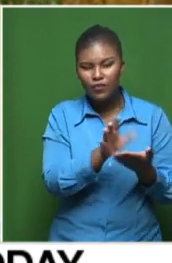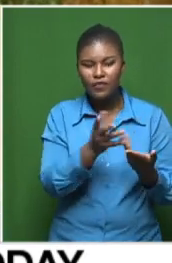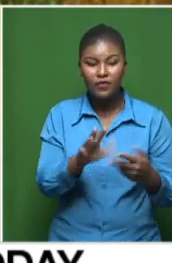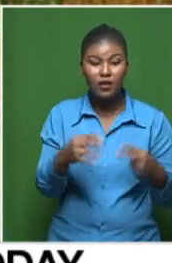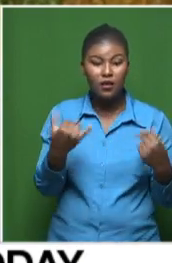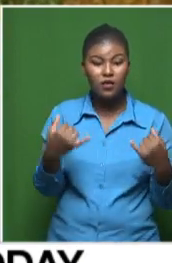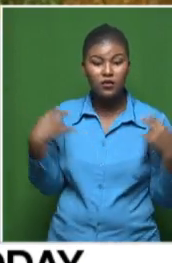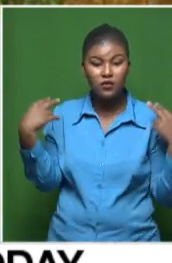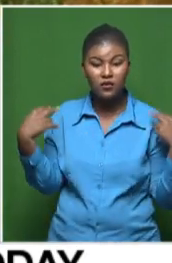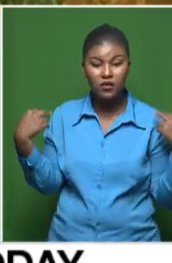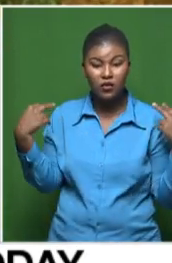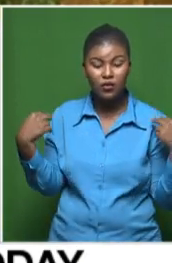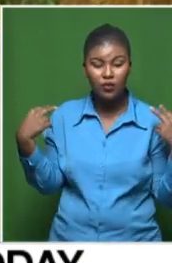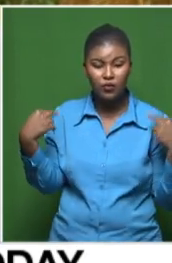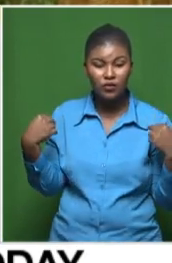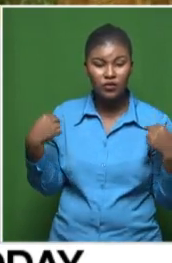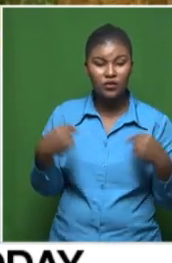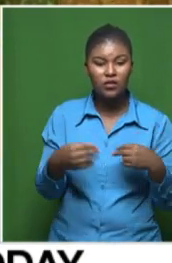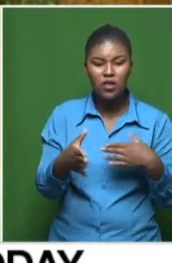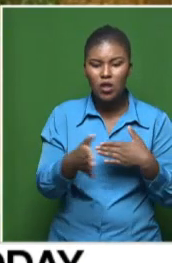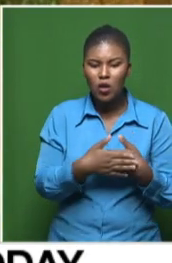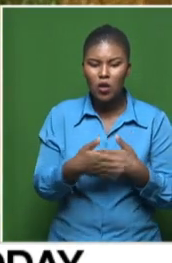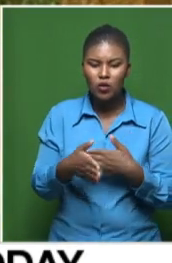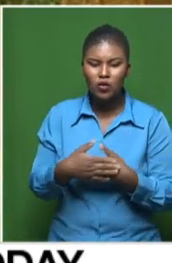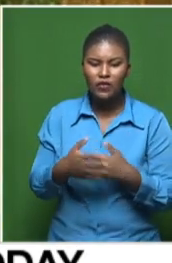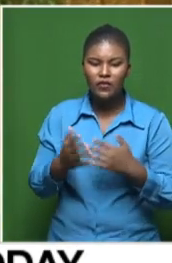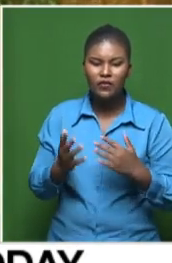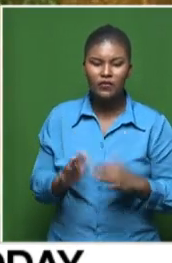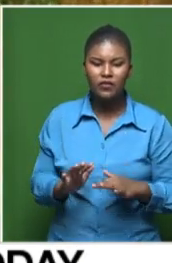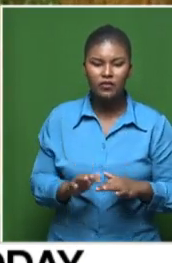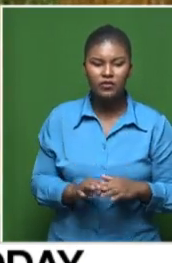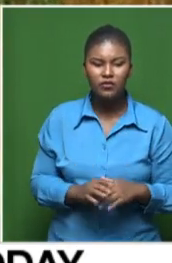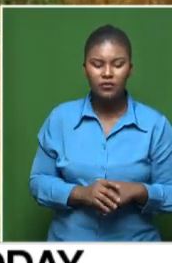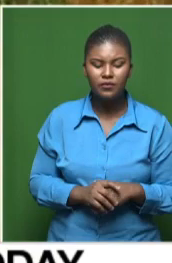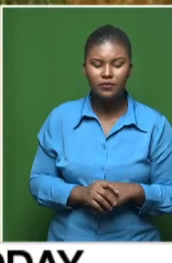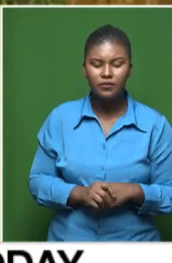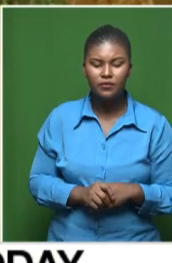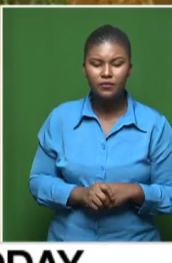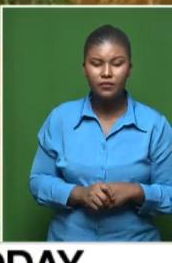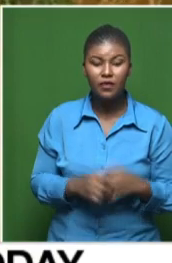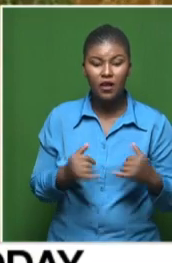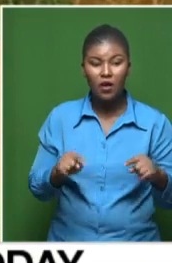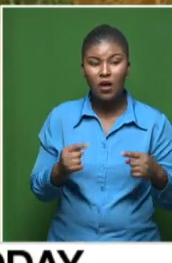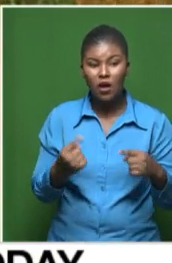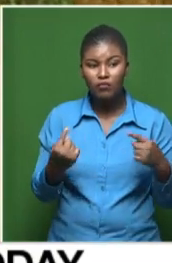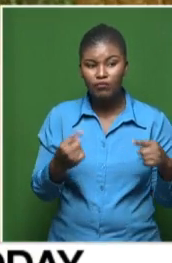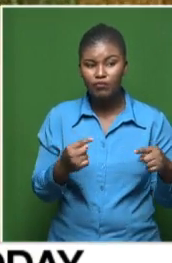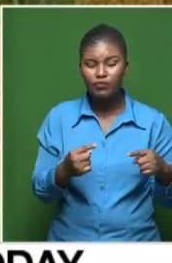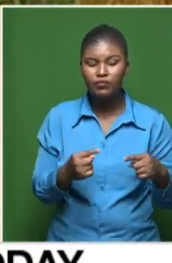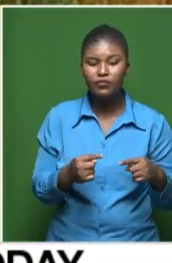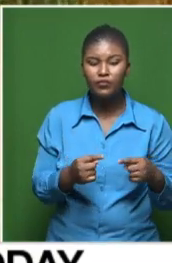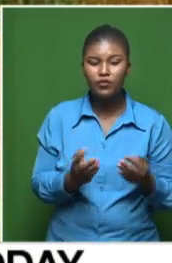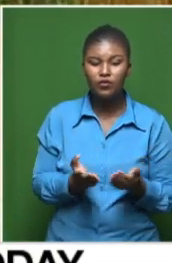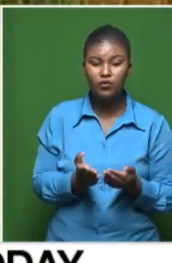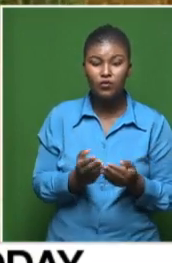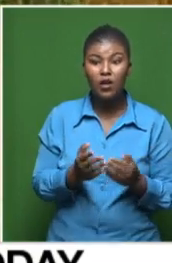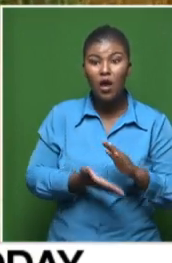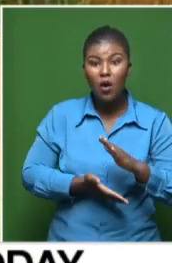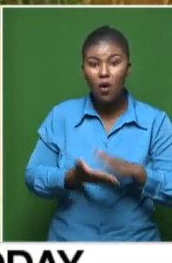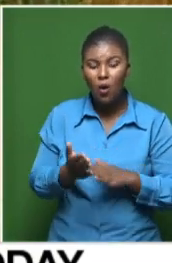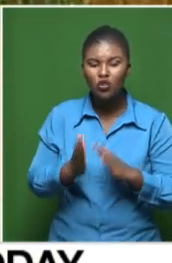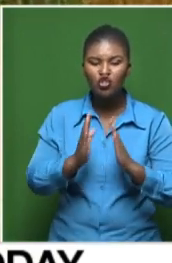security doors were locked, and they had to attend their classes in a local church